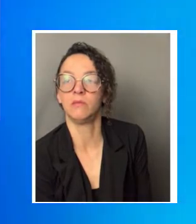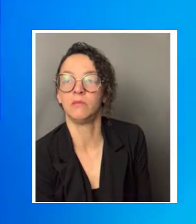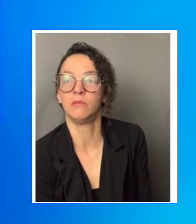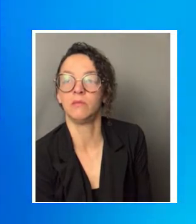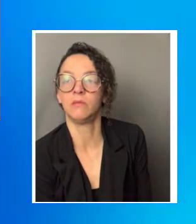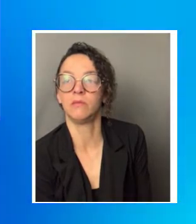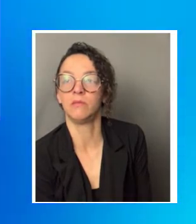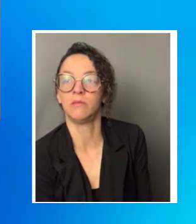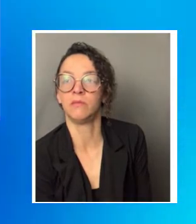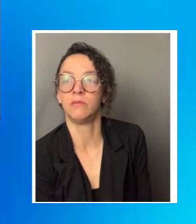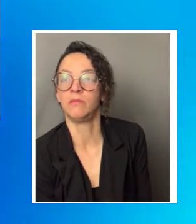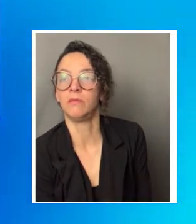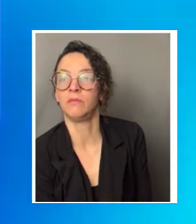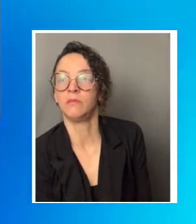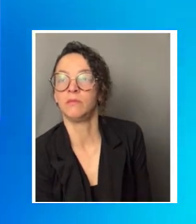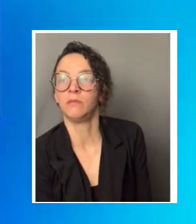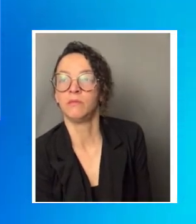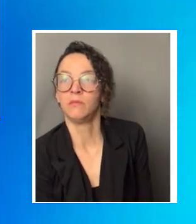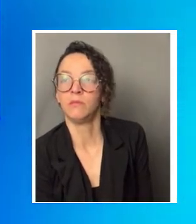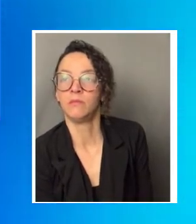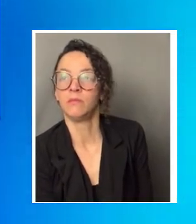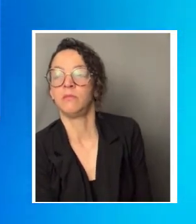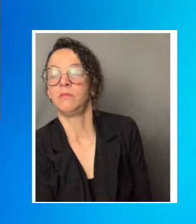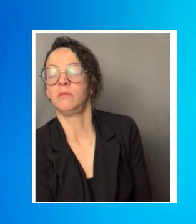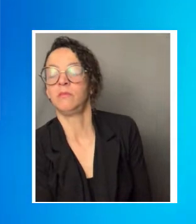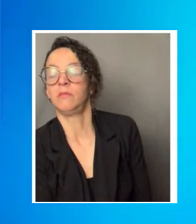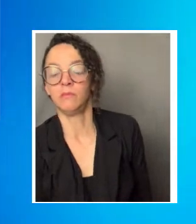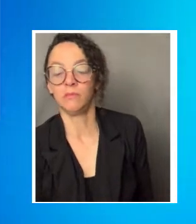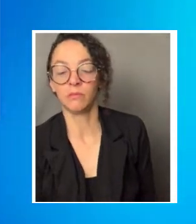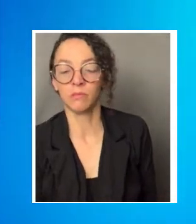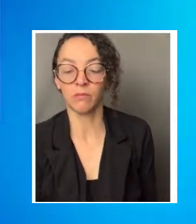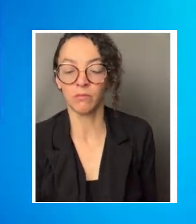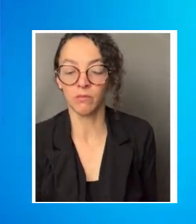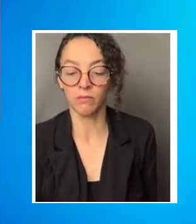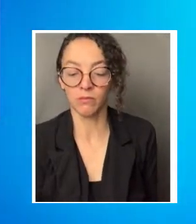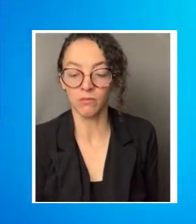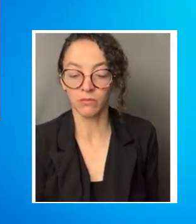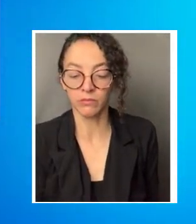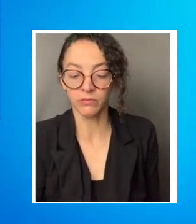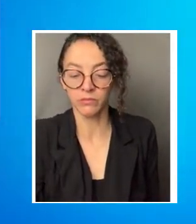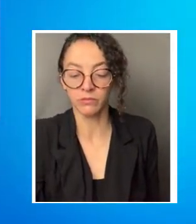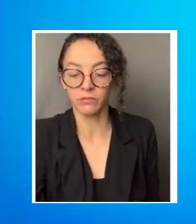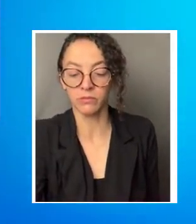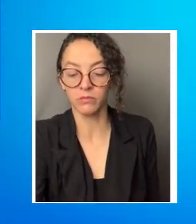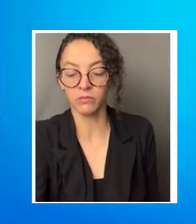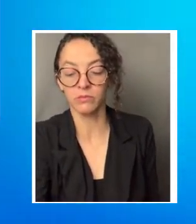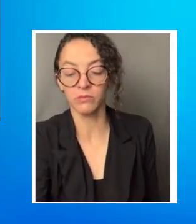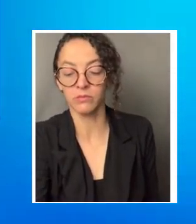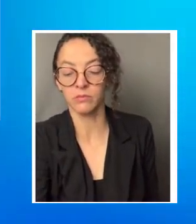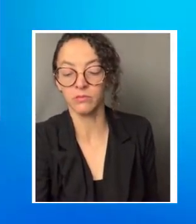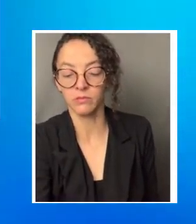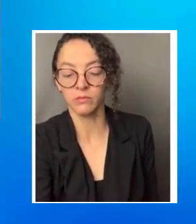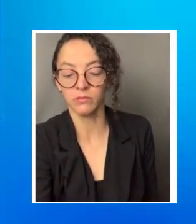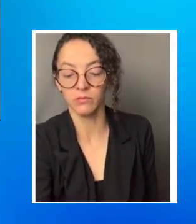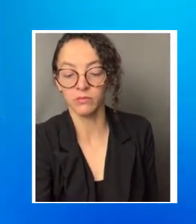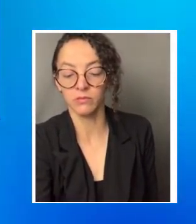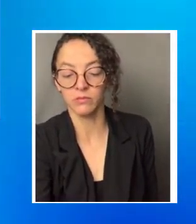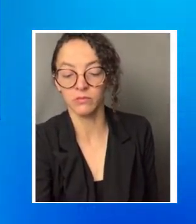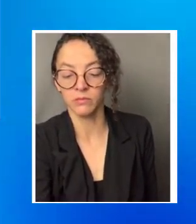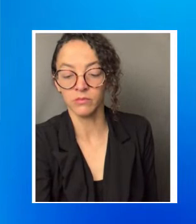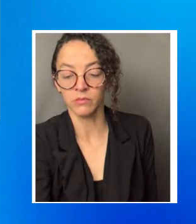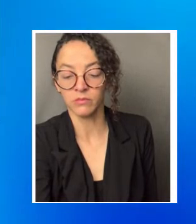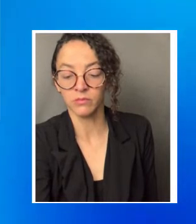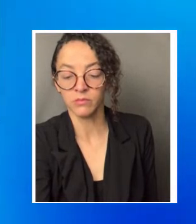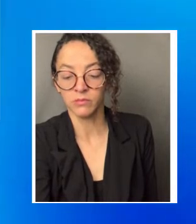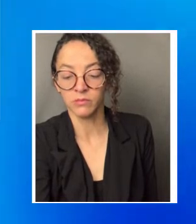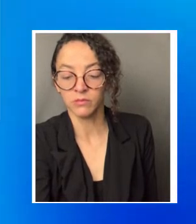What do you mean by, was there another one? Oh, just from the original script, I had pulled that. If there's only just this one poll, then that's the only one that would be